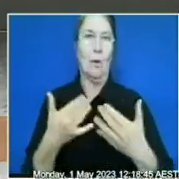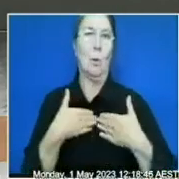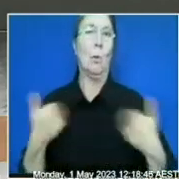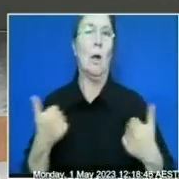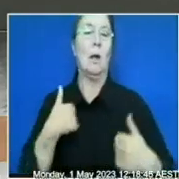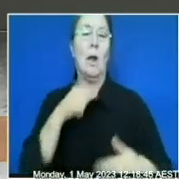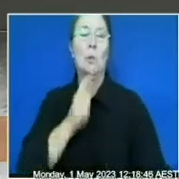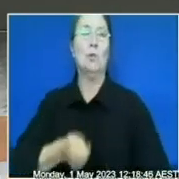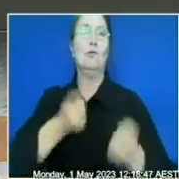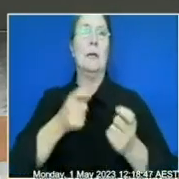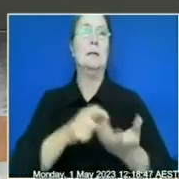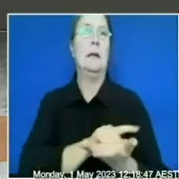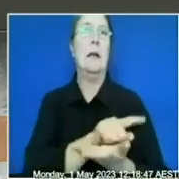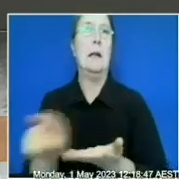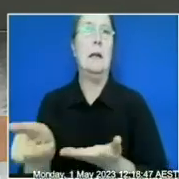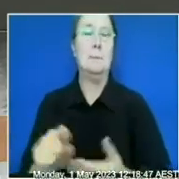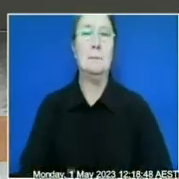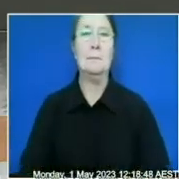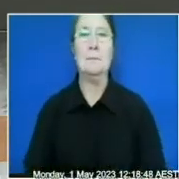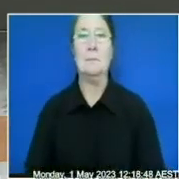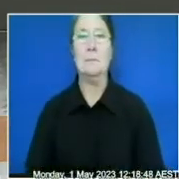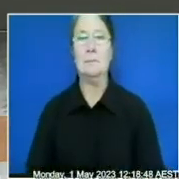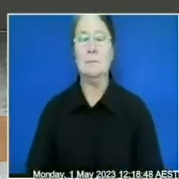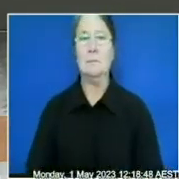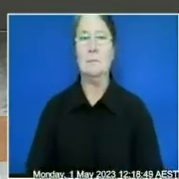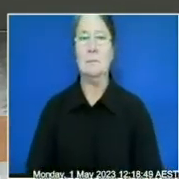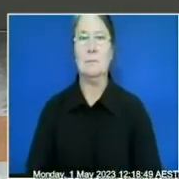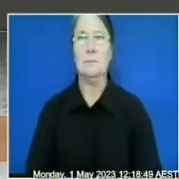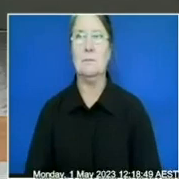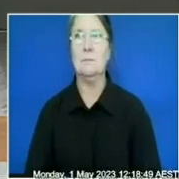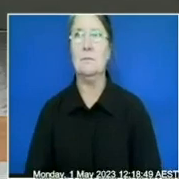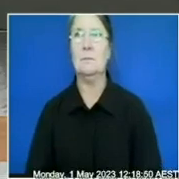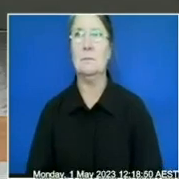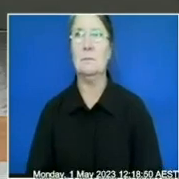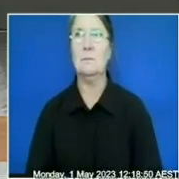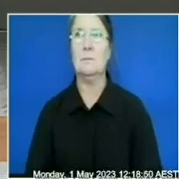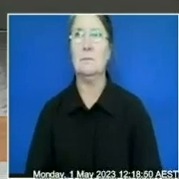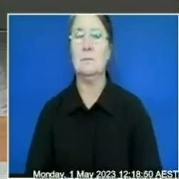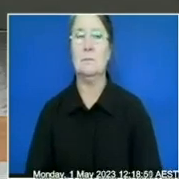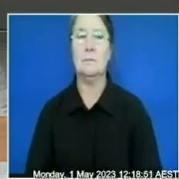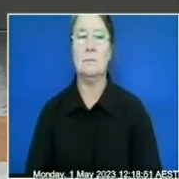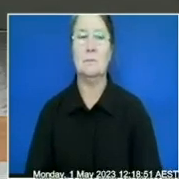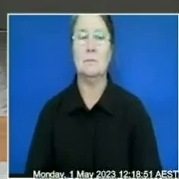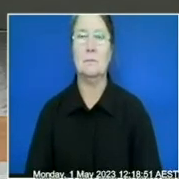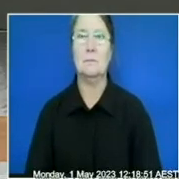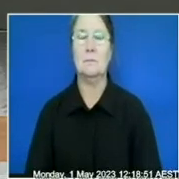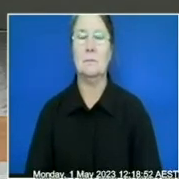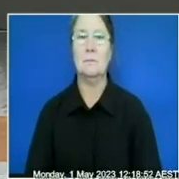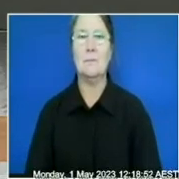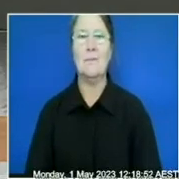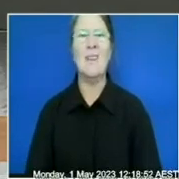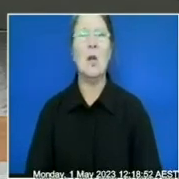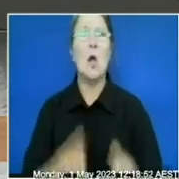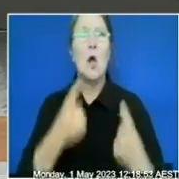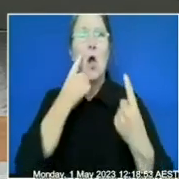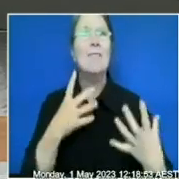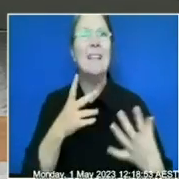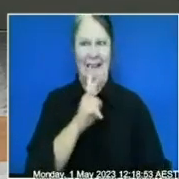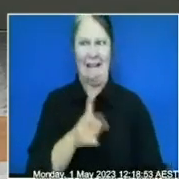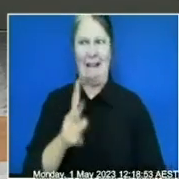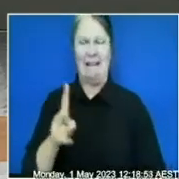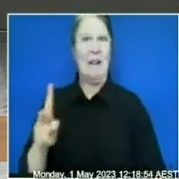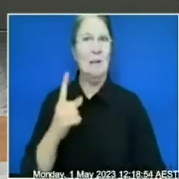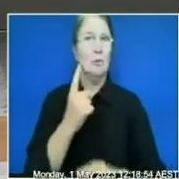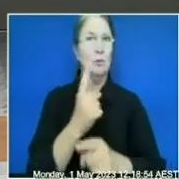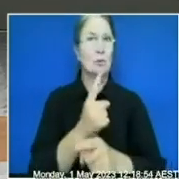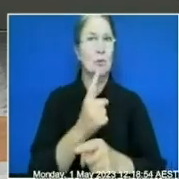It's often said, and there was evidence in the Nelson Inquiry about this, that prisoners get the same care